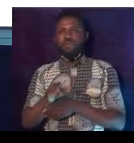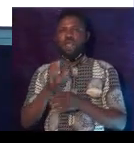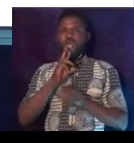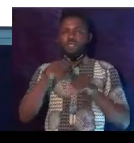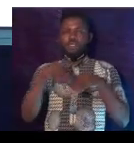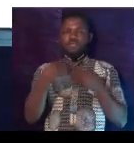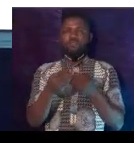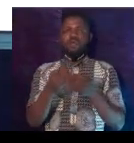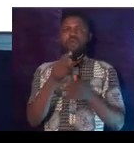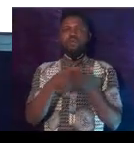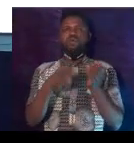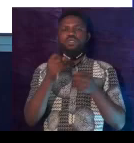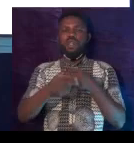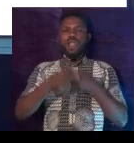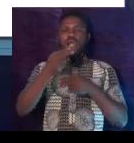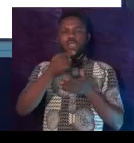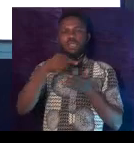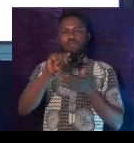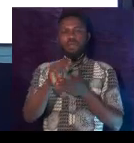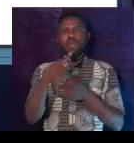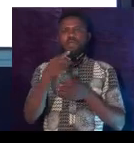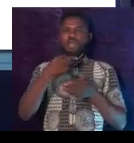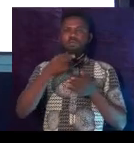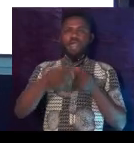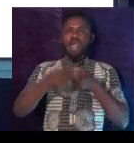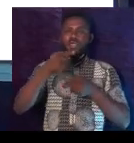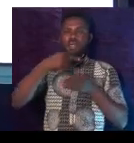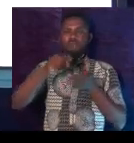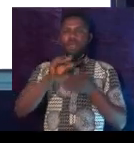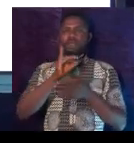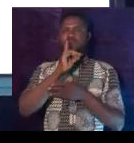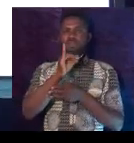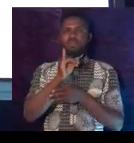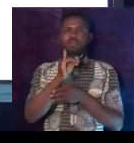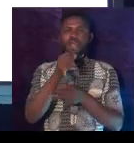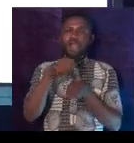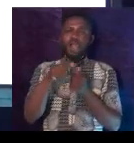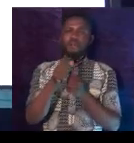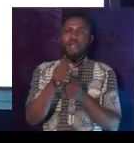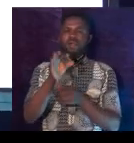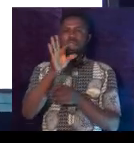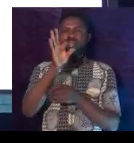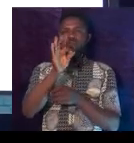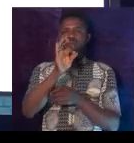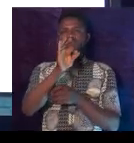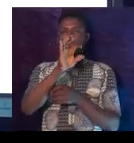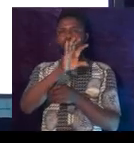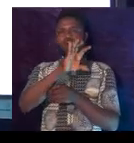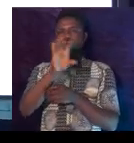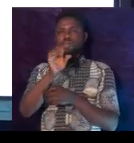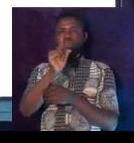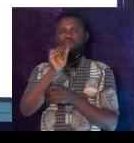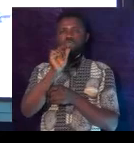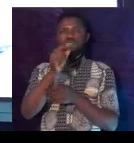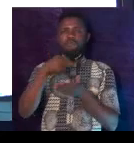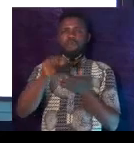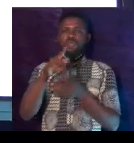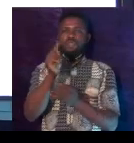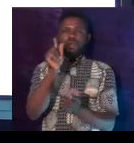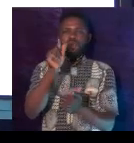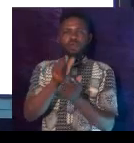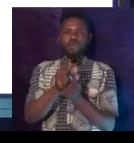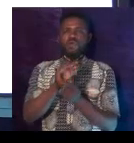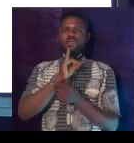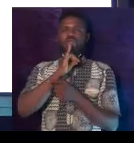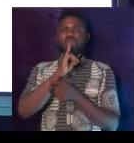are given as this. Now, what is the highest mark? The highest mark that I can see here is about 920 marks,